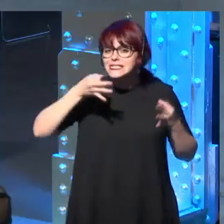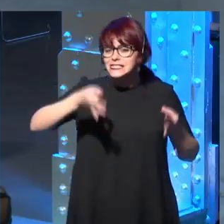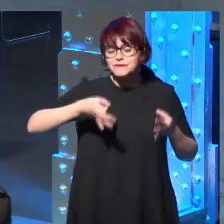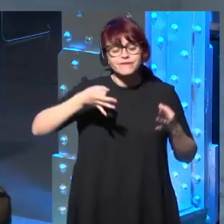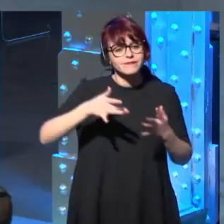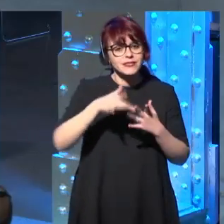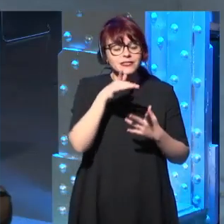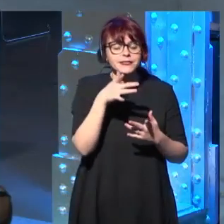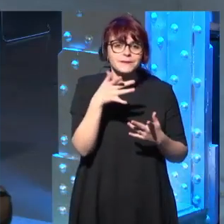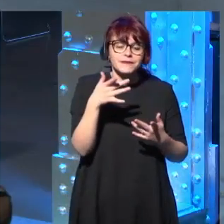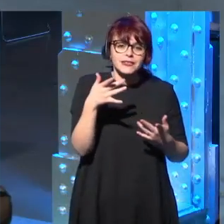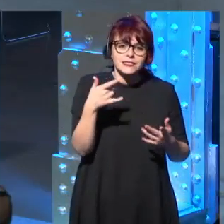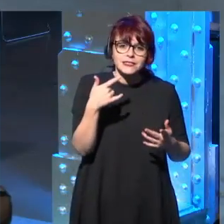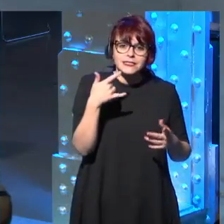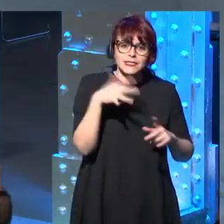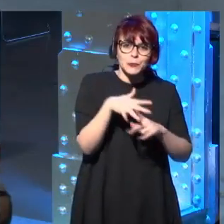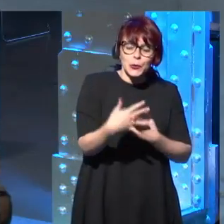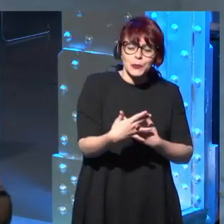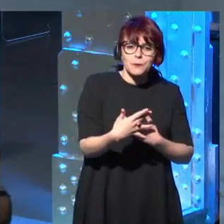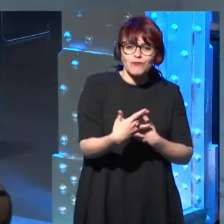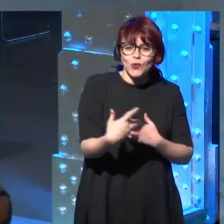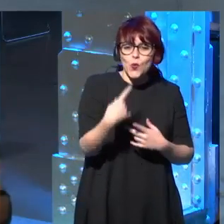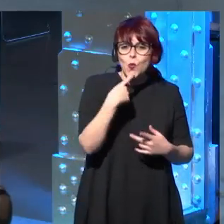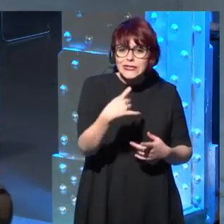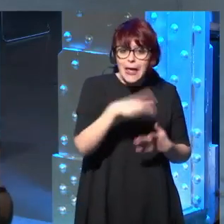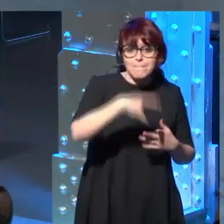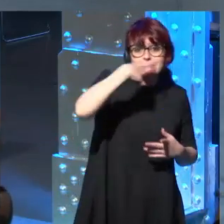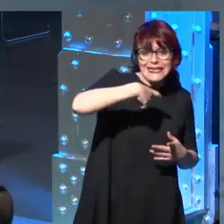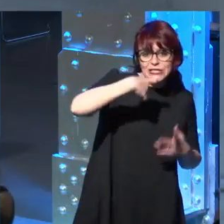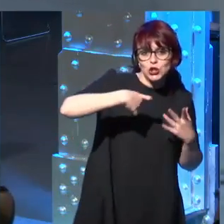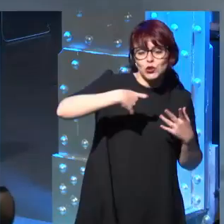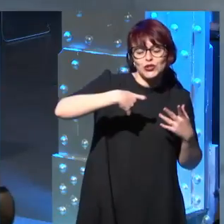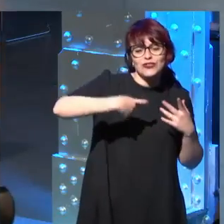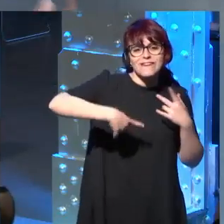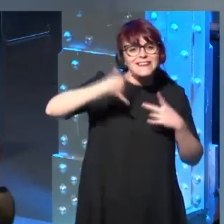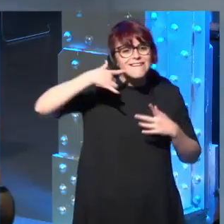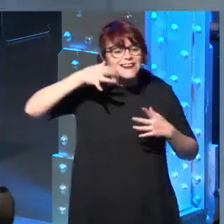intertwine, connect the myth with the reality. You have to go fast.